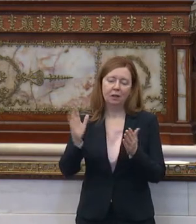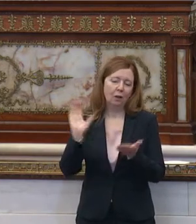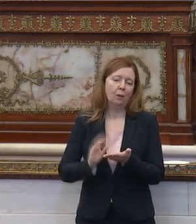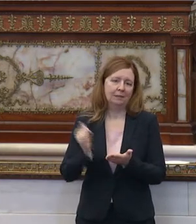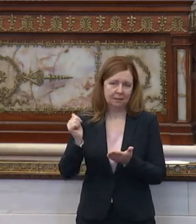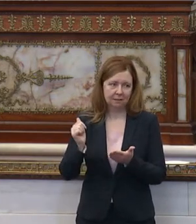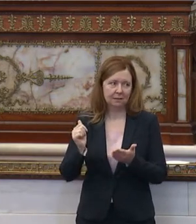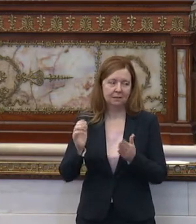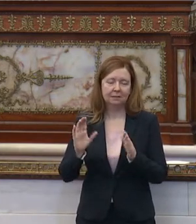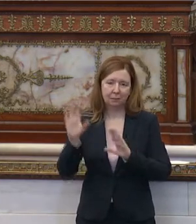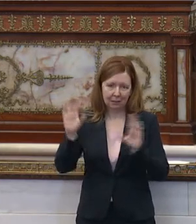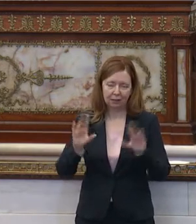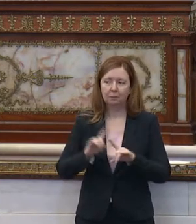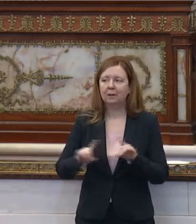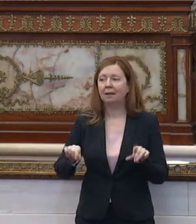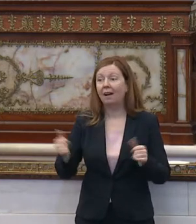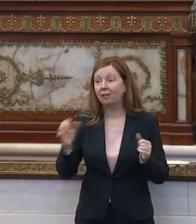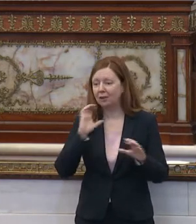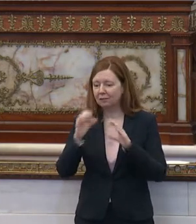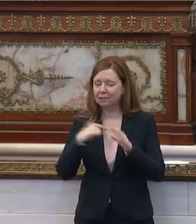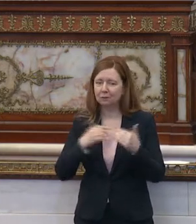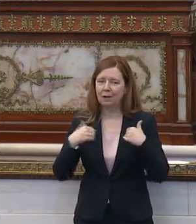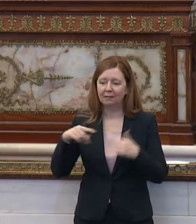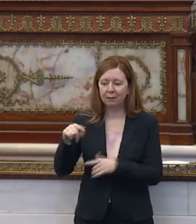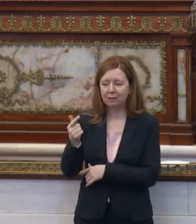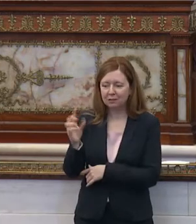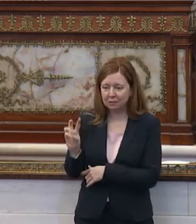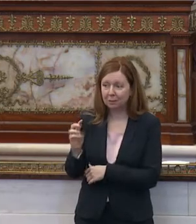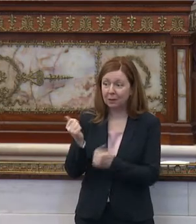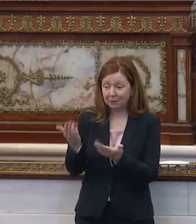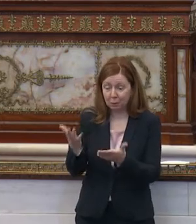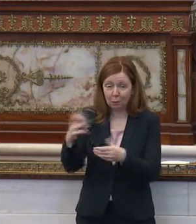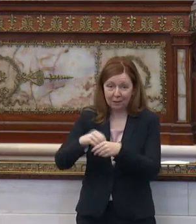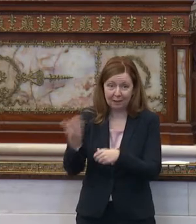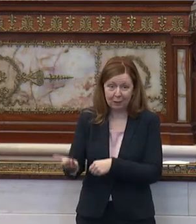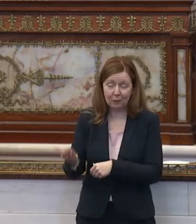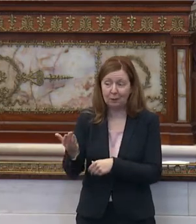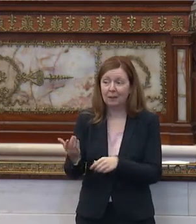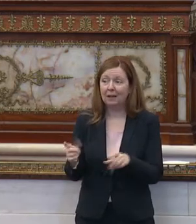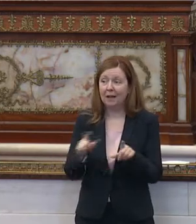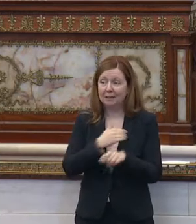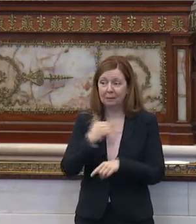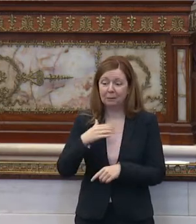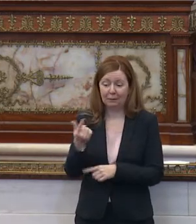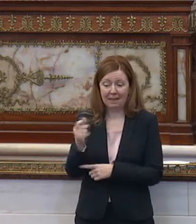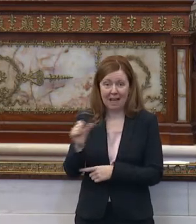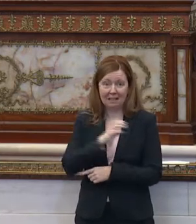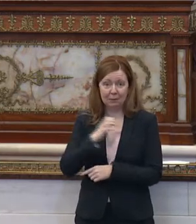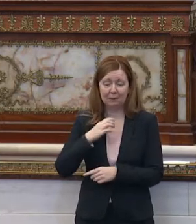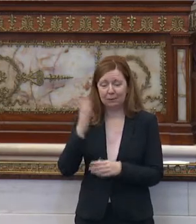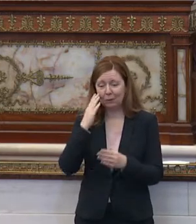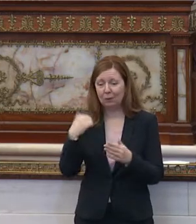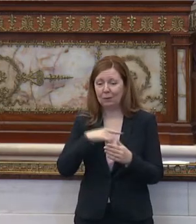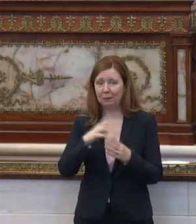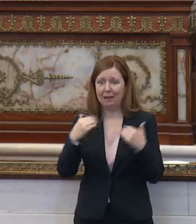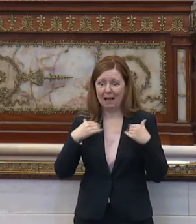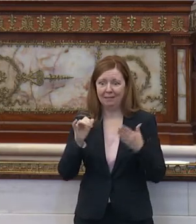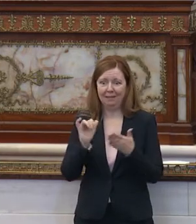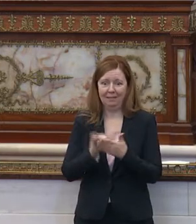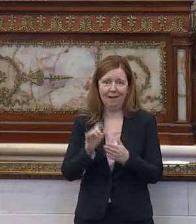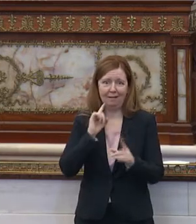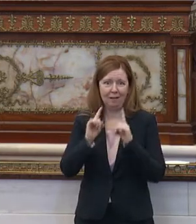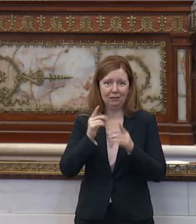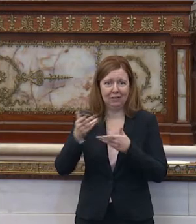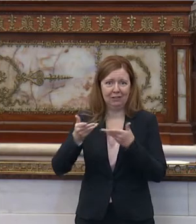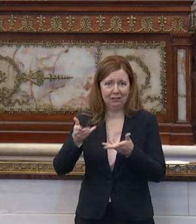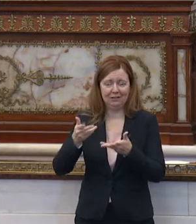other conversation that we're having at PGW. And you, Councilmember Jones, as a member of the Gas Commission, we've been having this conversation,